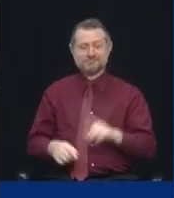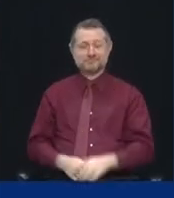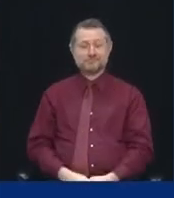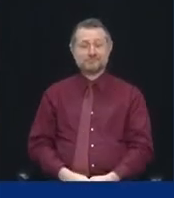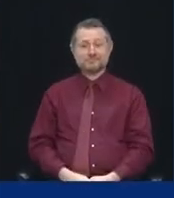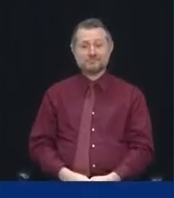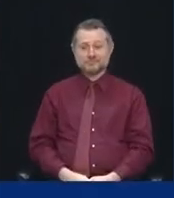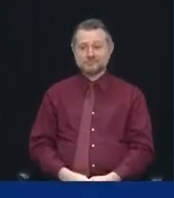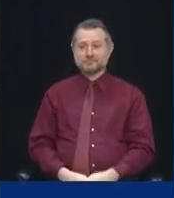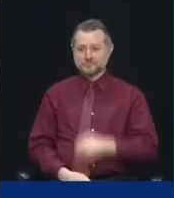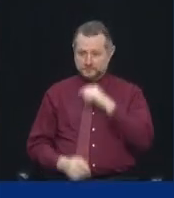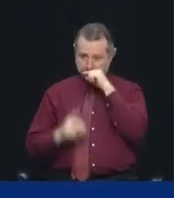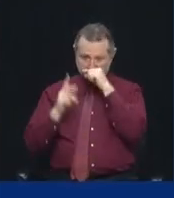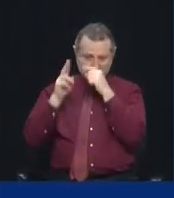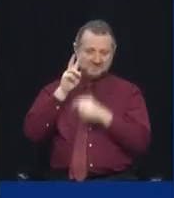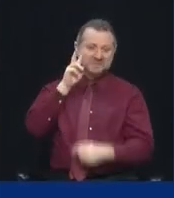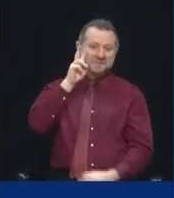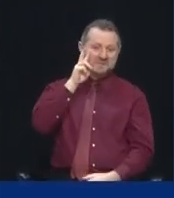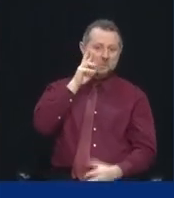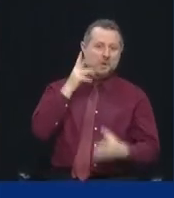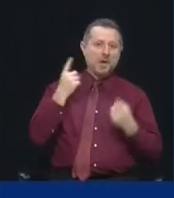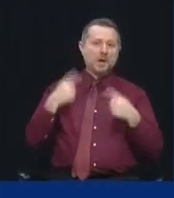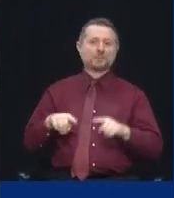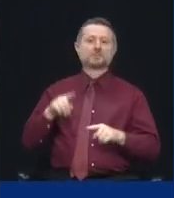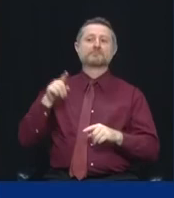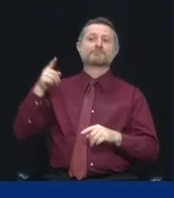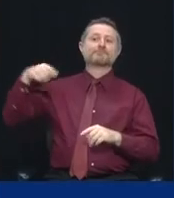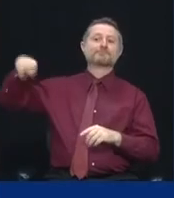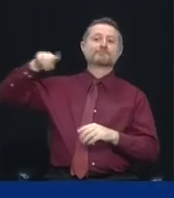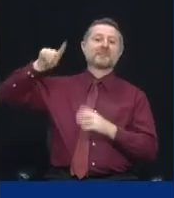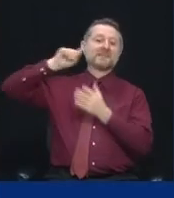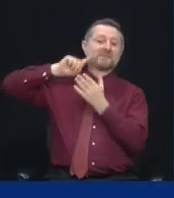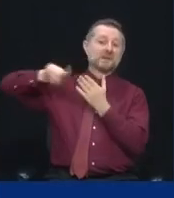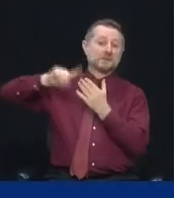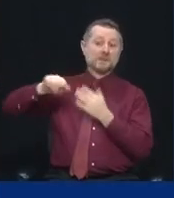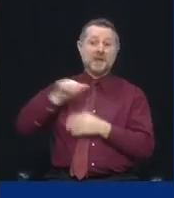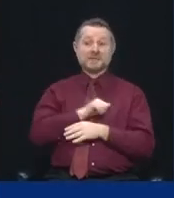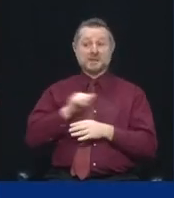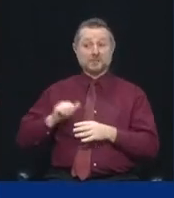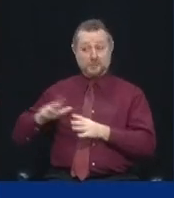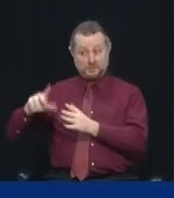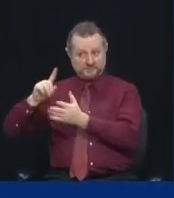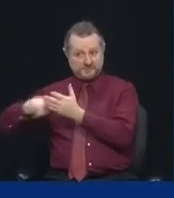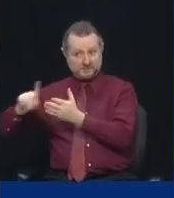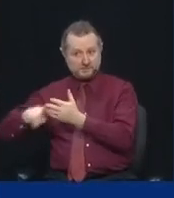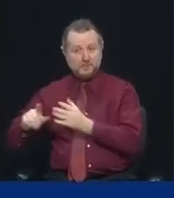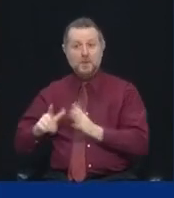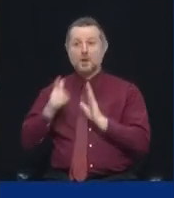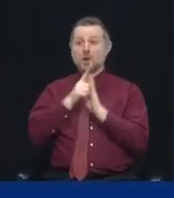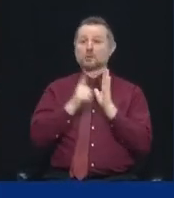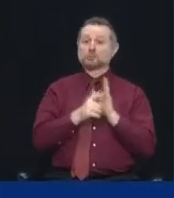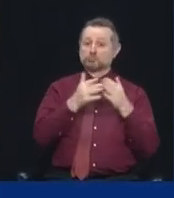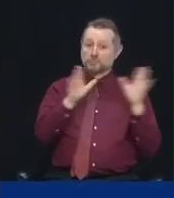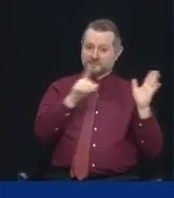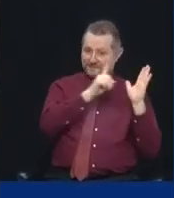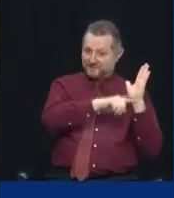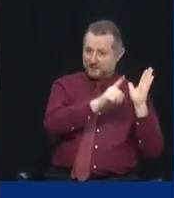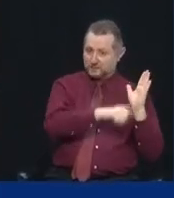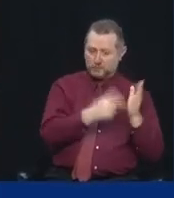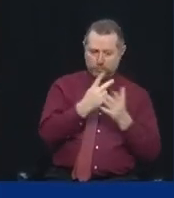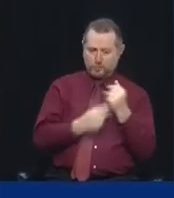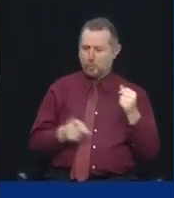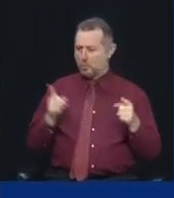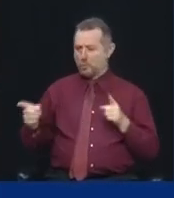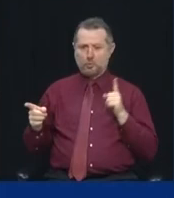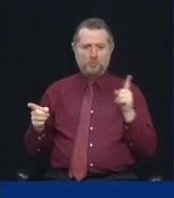Let's see what the review says. The Assembly's doing a review. The Attorney General's doing a review. I'll then tell